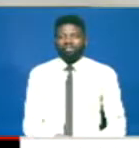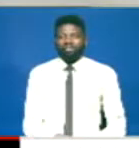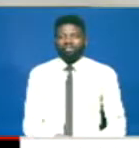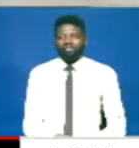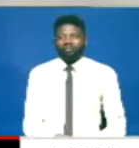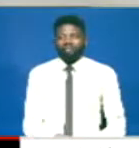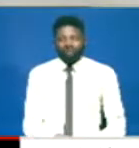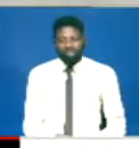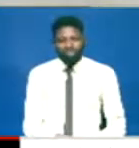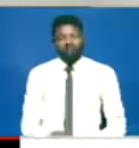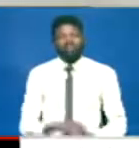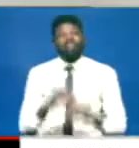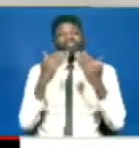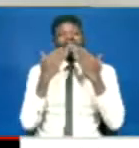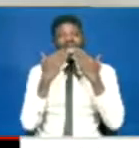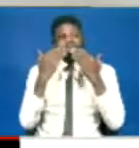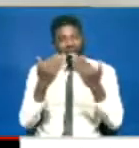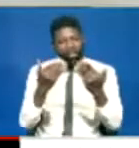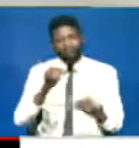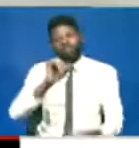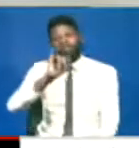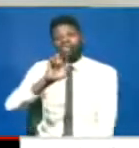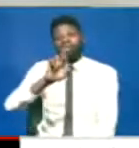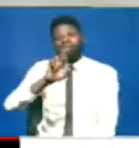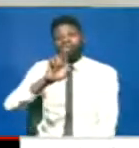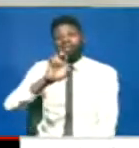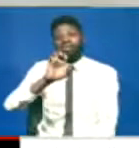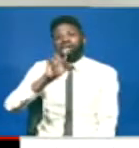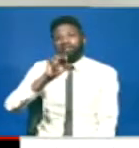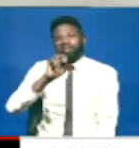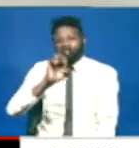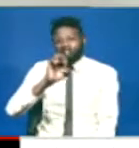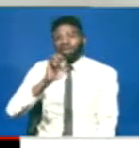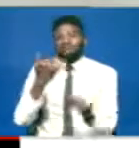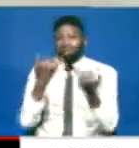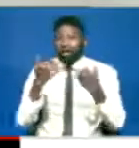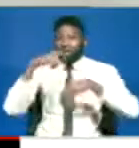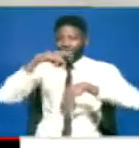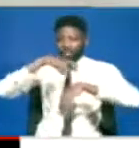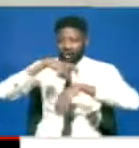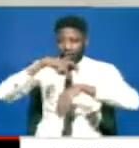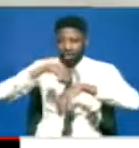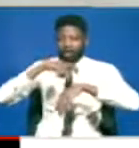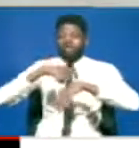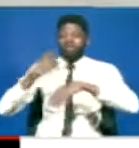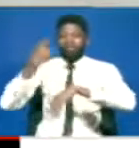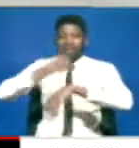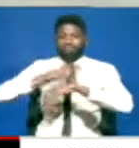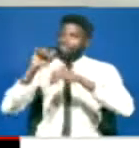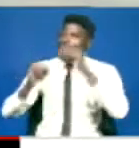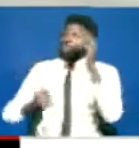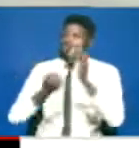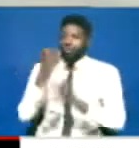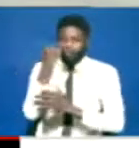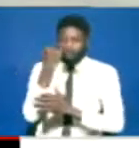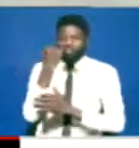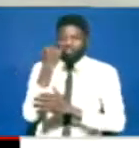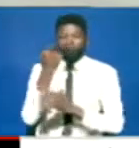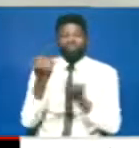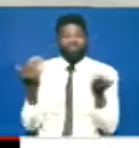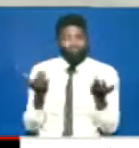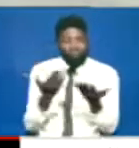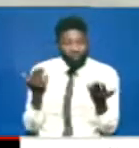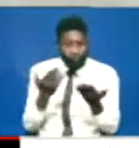Well, thank you so much, Irene Muchuma. It is one of the fine days. You wake up in Birmingham and the weather is